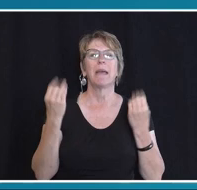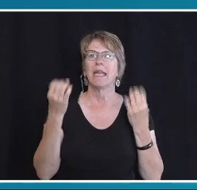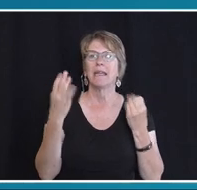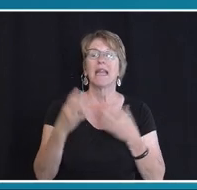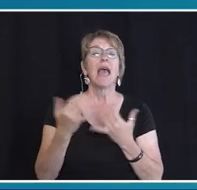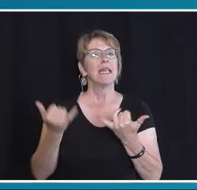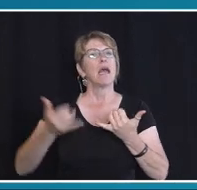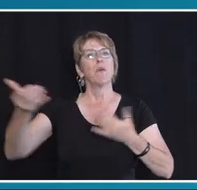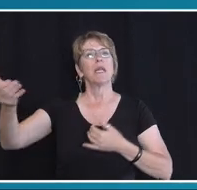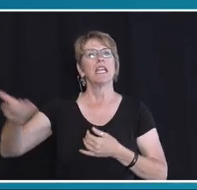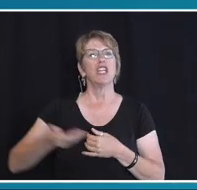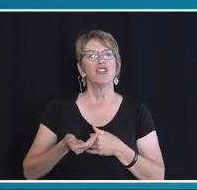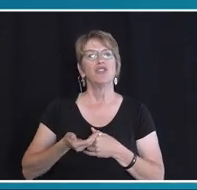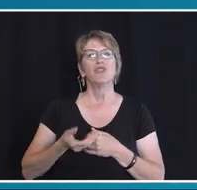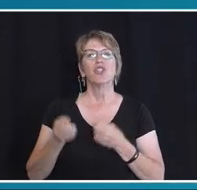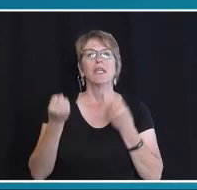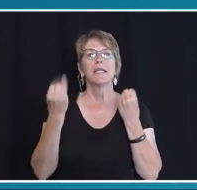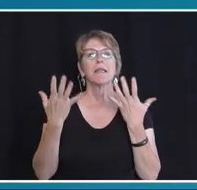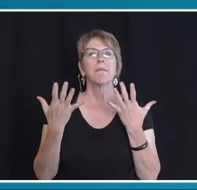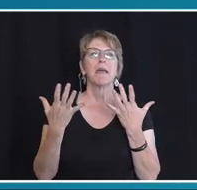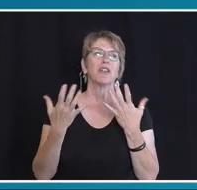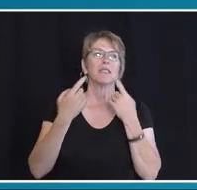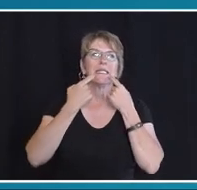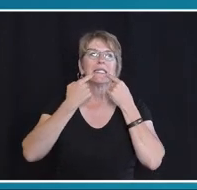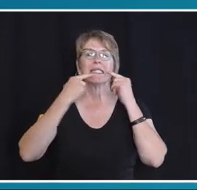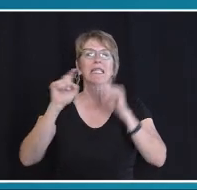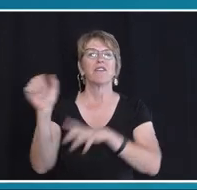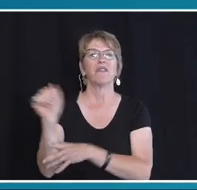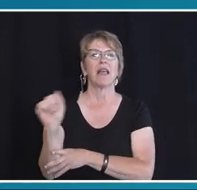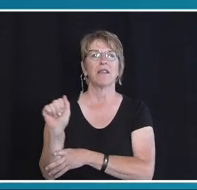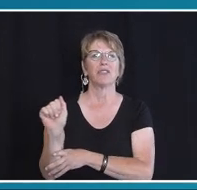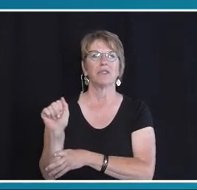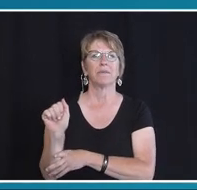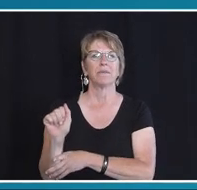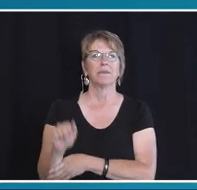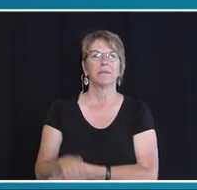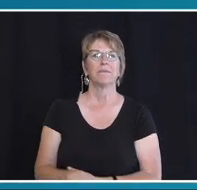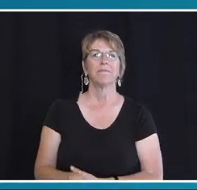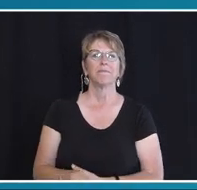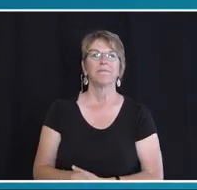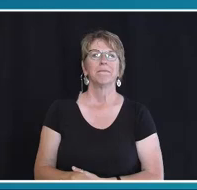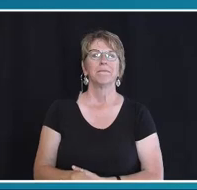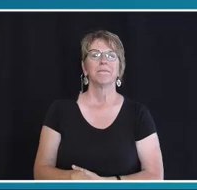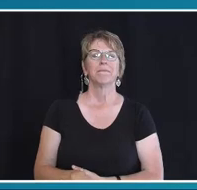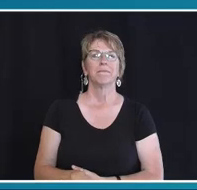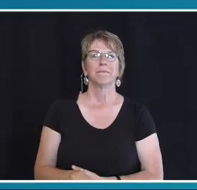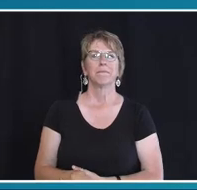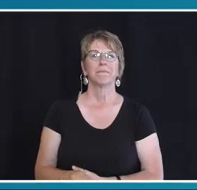you to one of Courage Kinney's many accomplished athletes. Here's T. Josh.